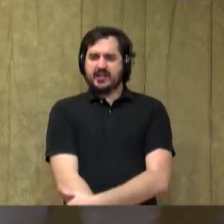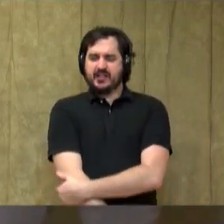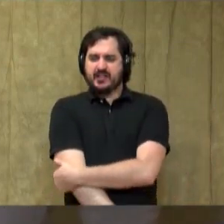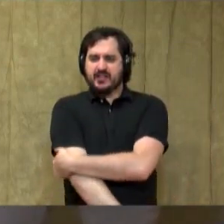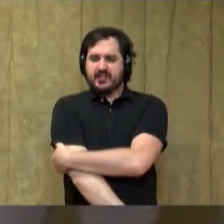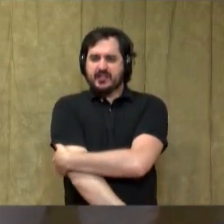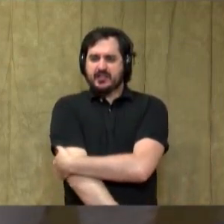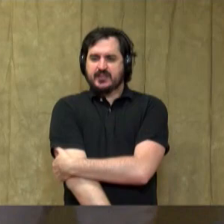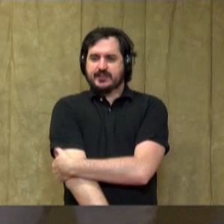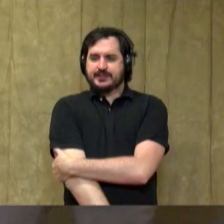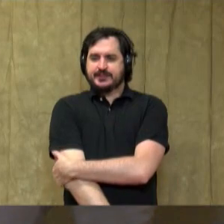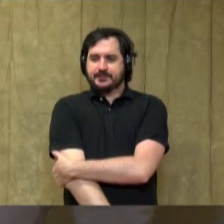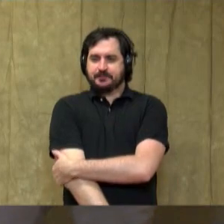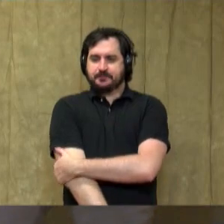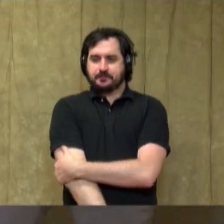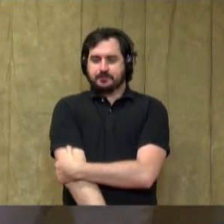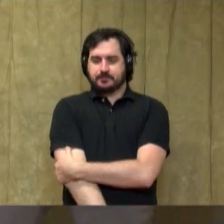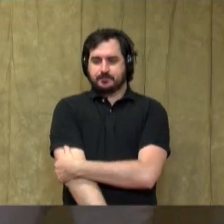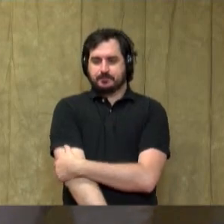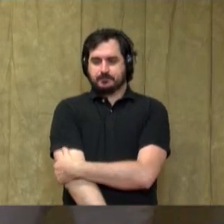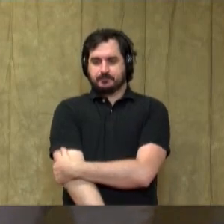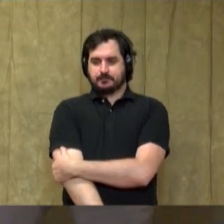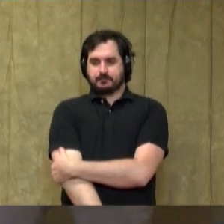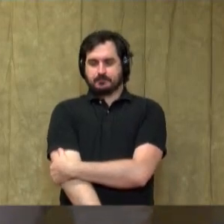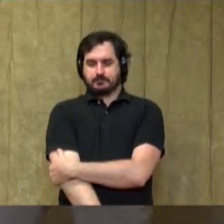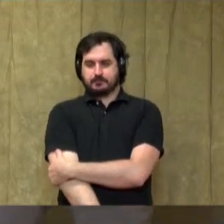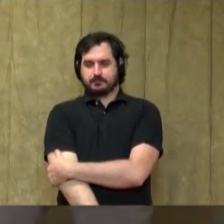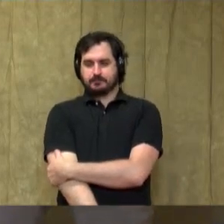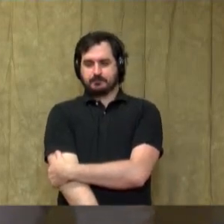about that for just a second.